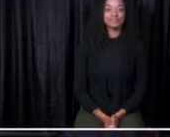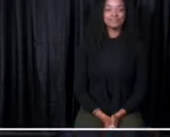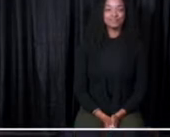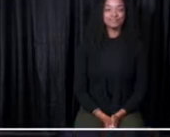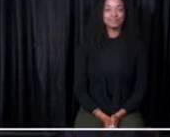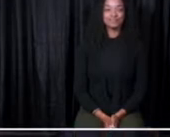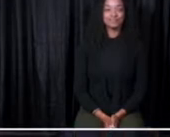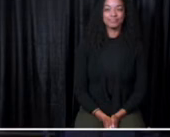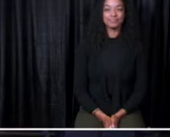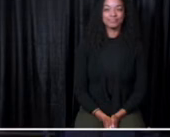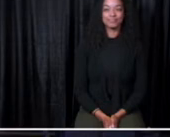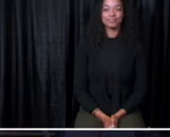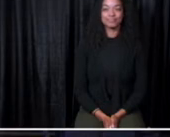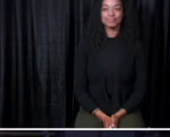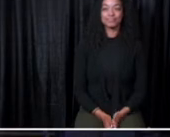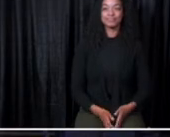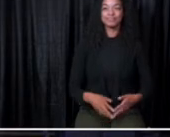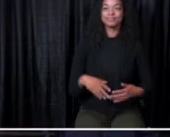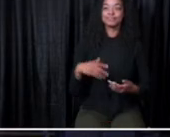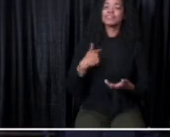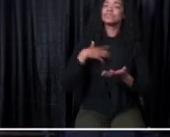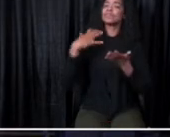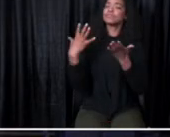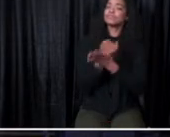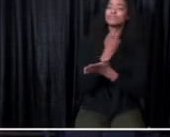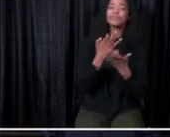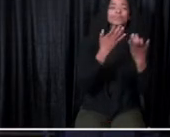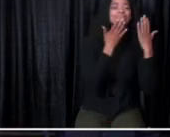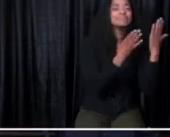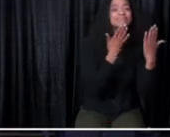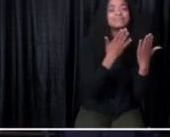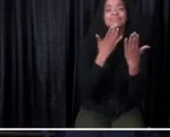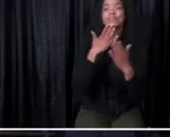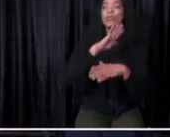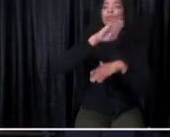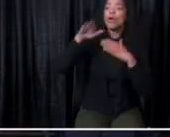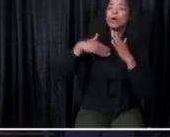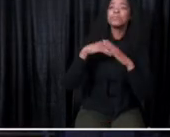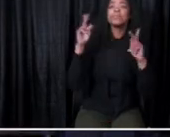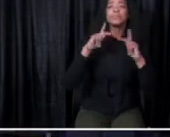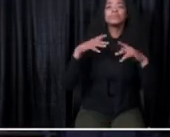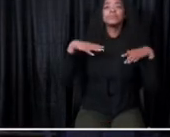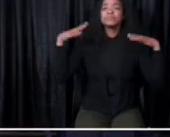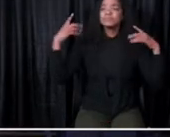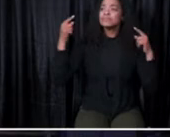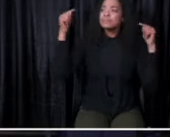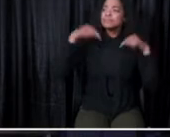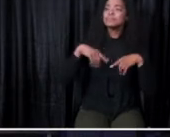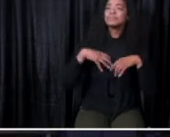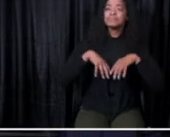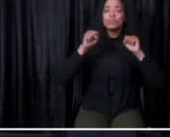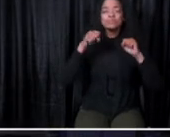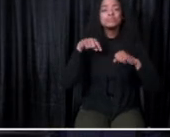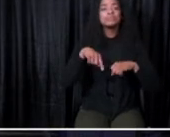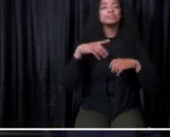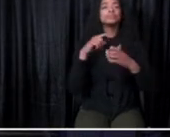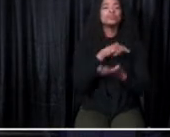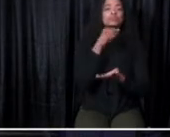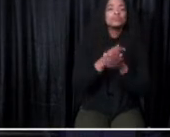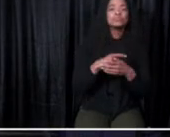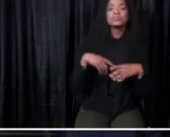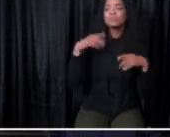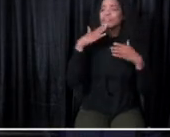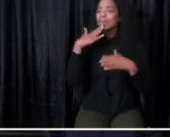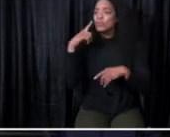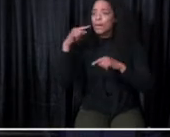I wish to thank all the members of the platform party and the faculty for being here today. I also wish